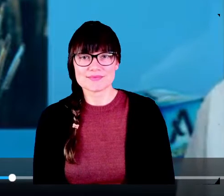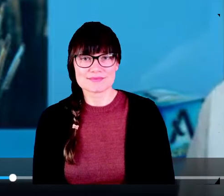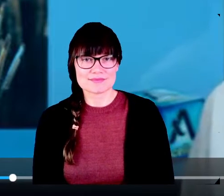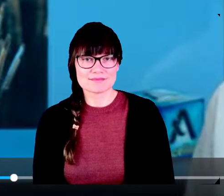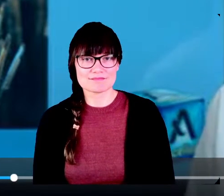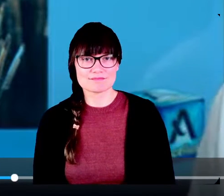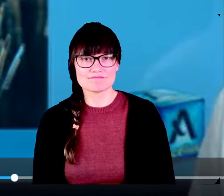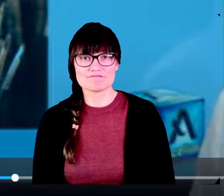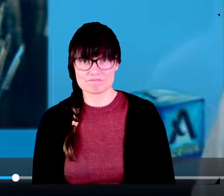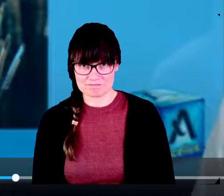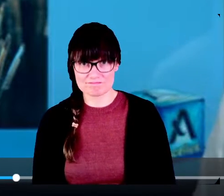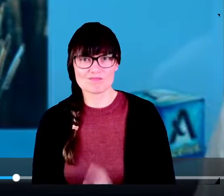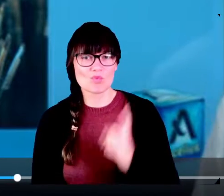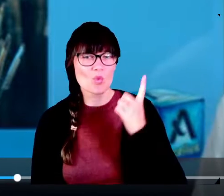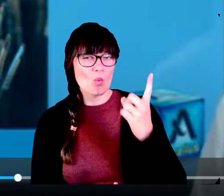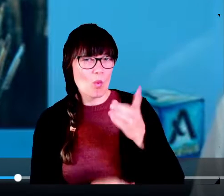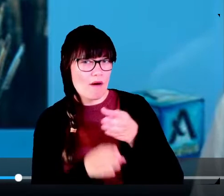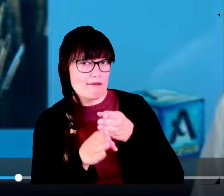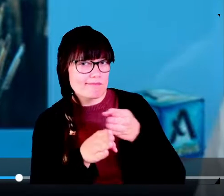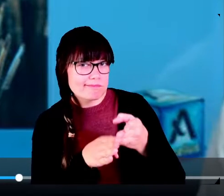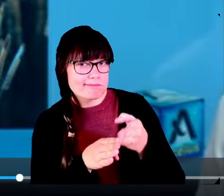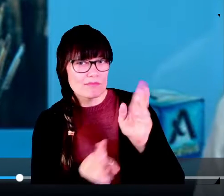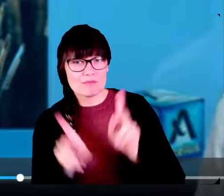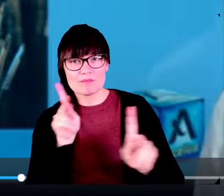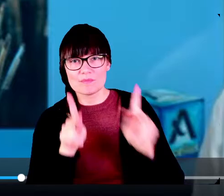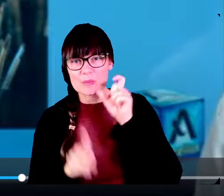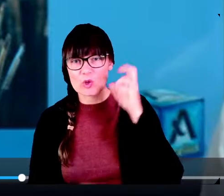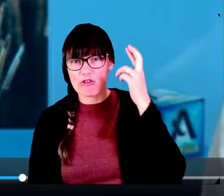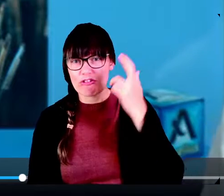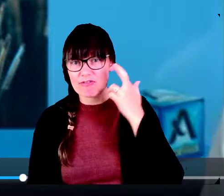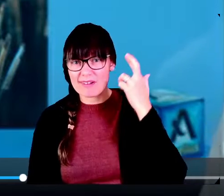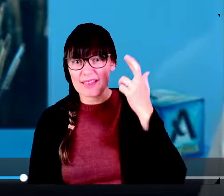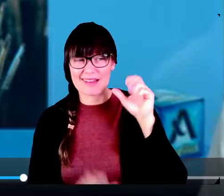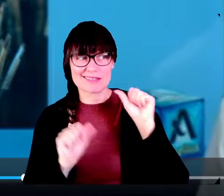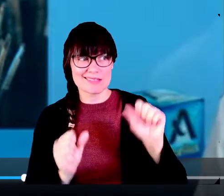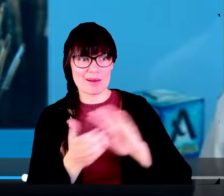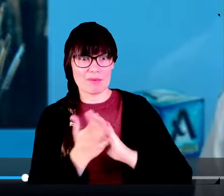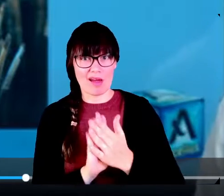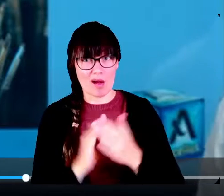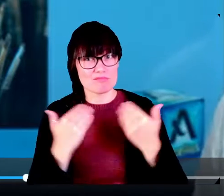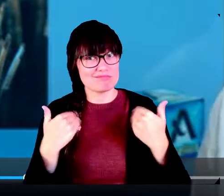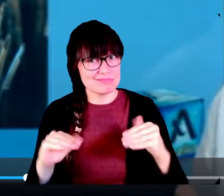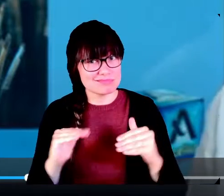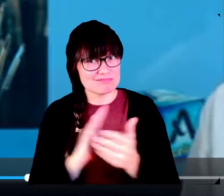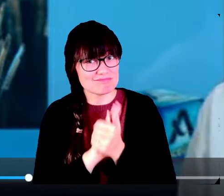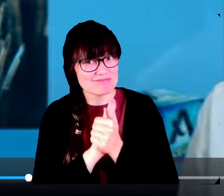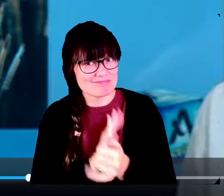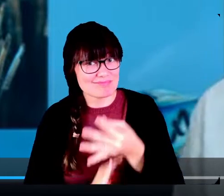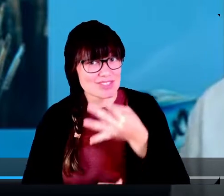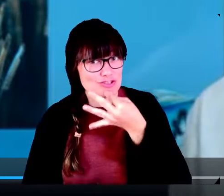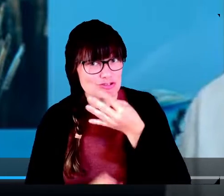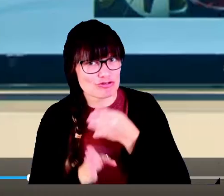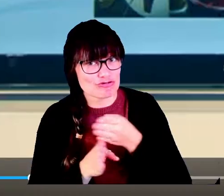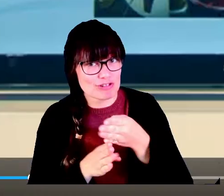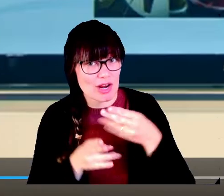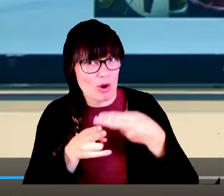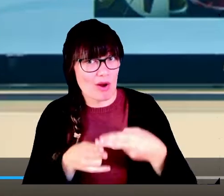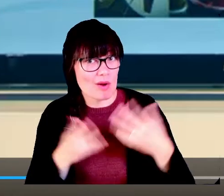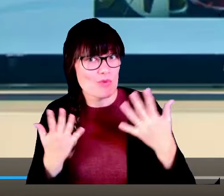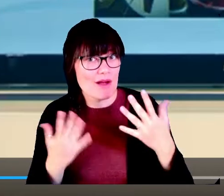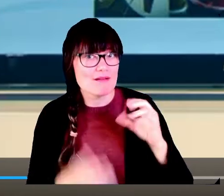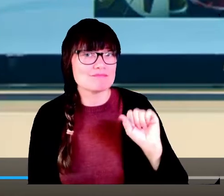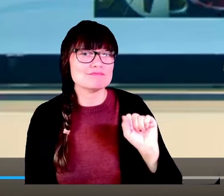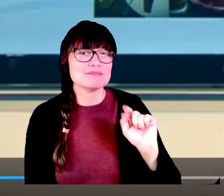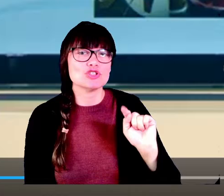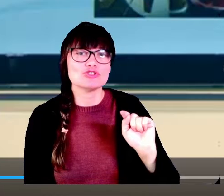One area that a lot of people don't realize can really develop into a pretty good career is something called studio art. So